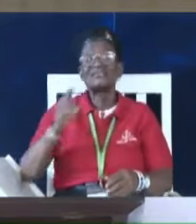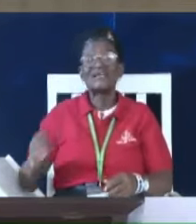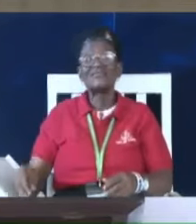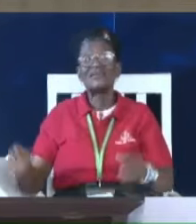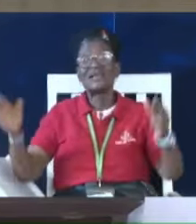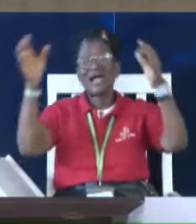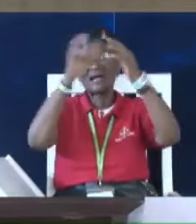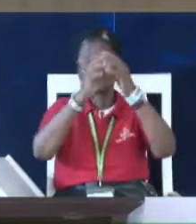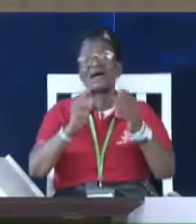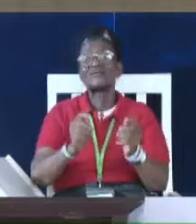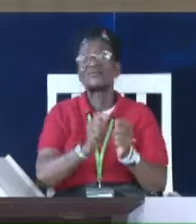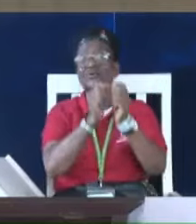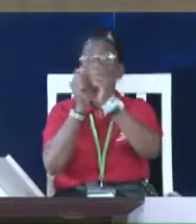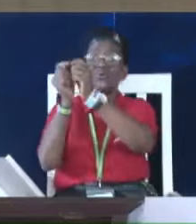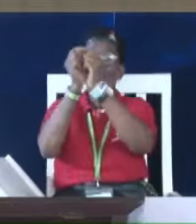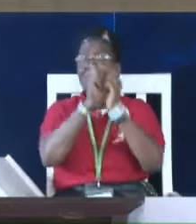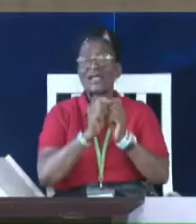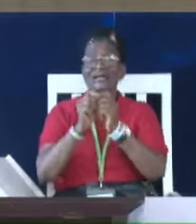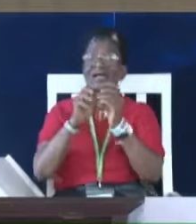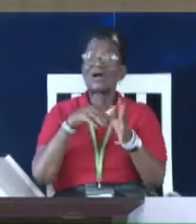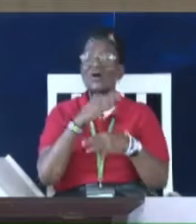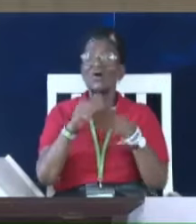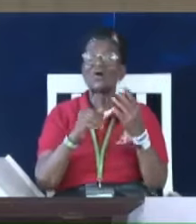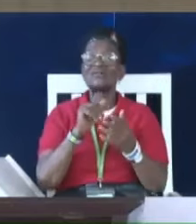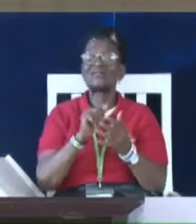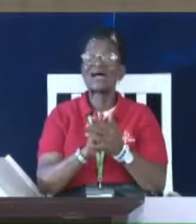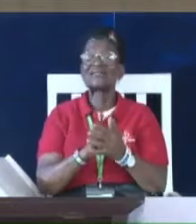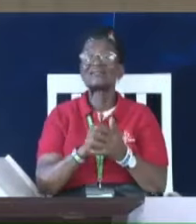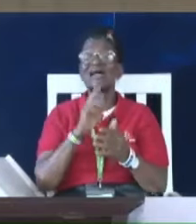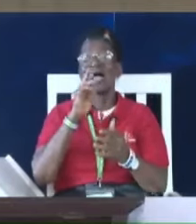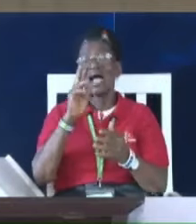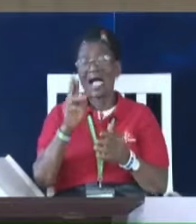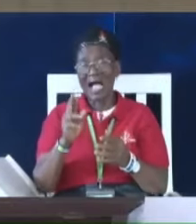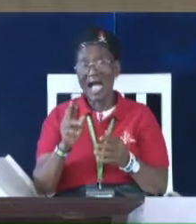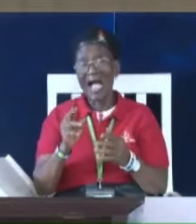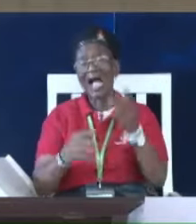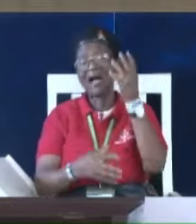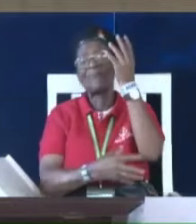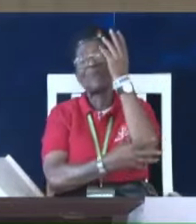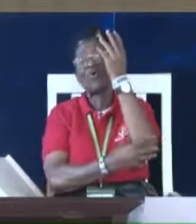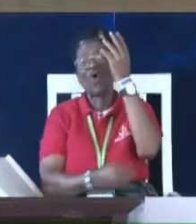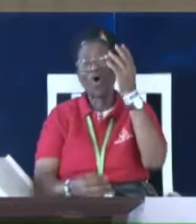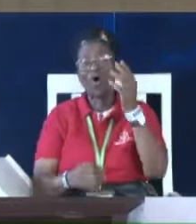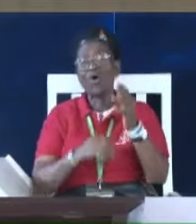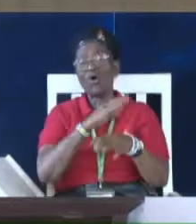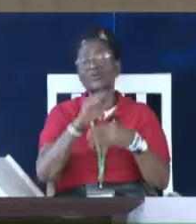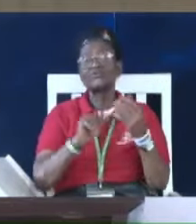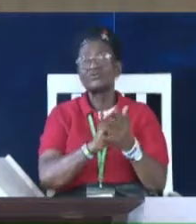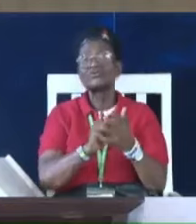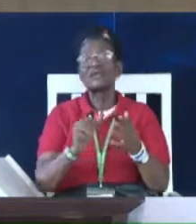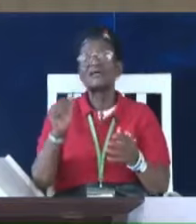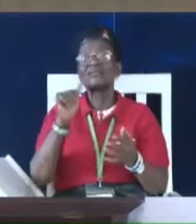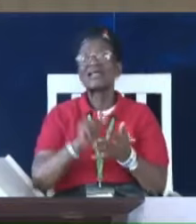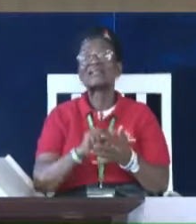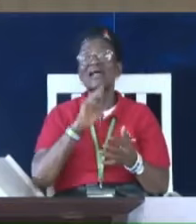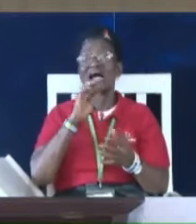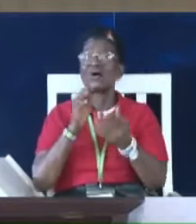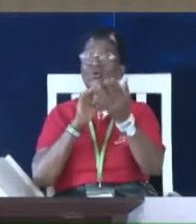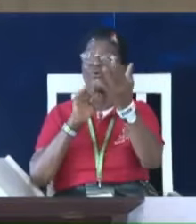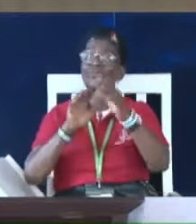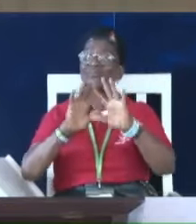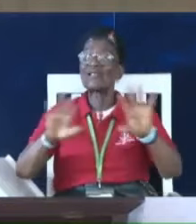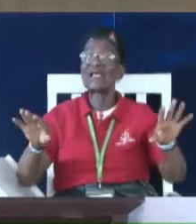gathered together all that were distressed, all those who were poor, all those who were hopeless.